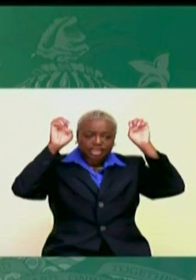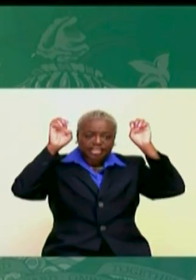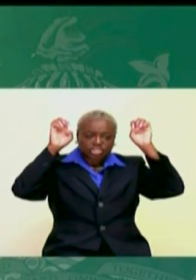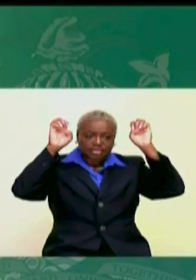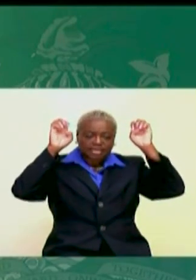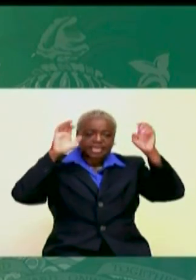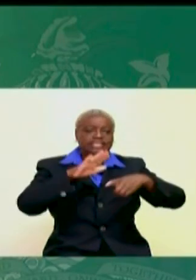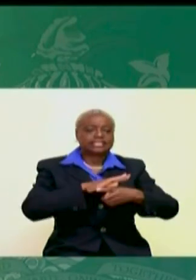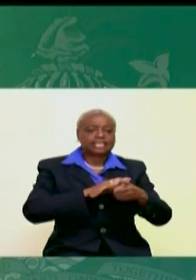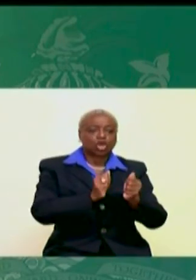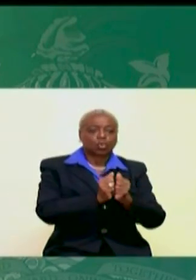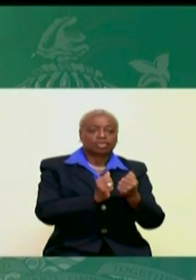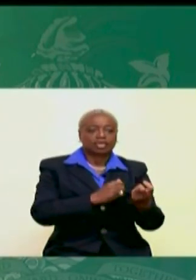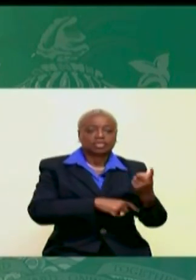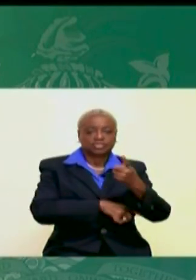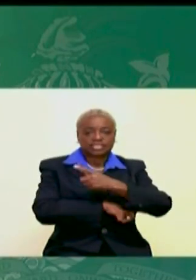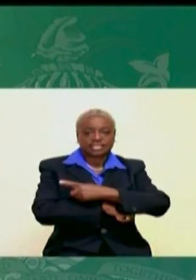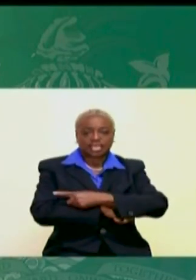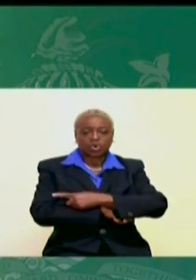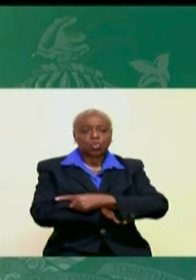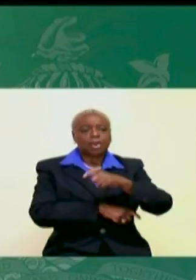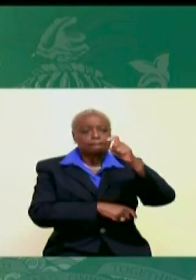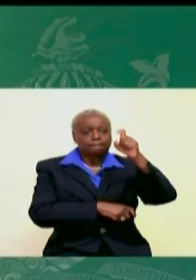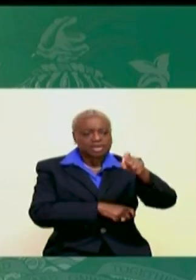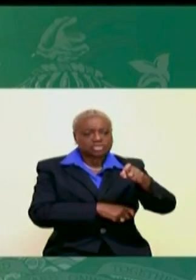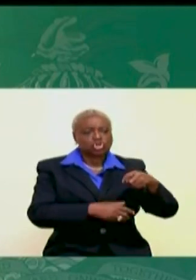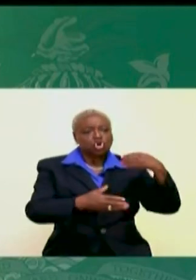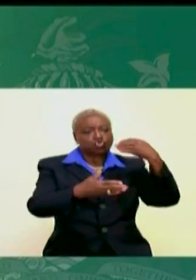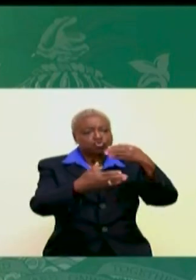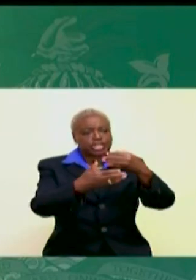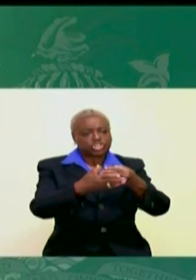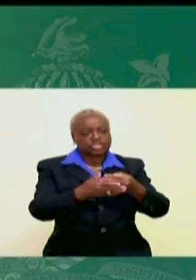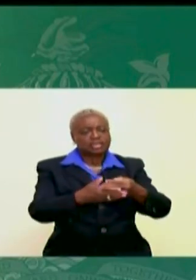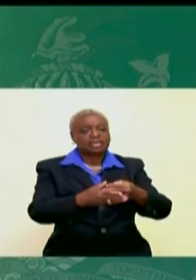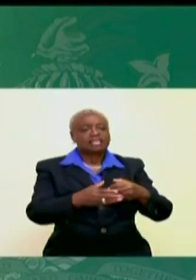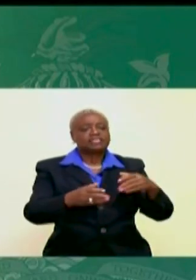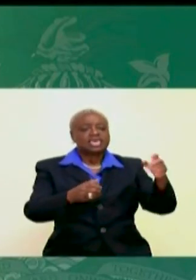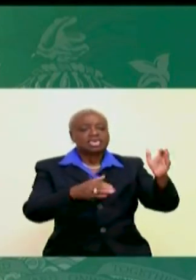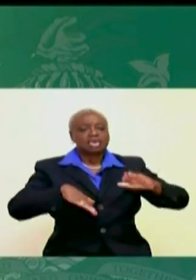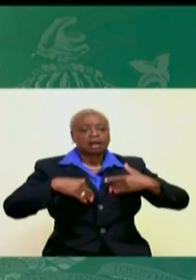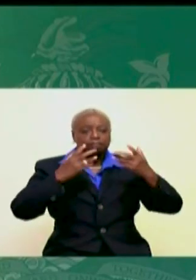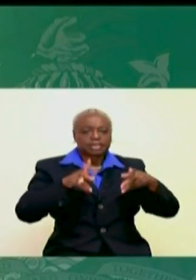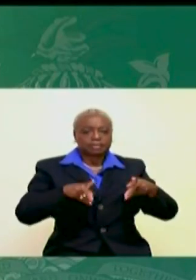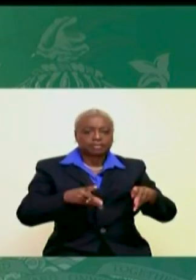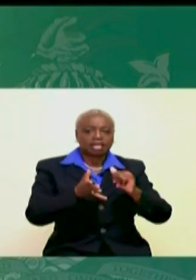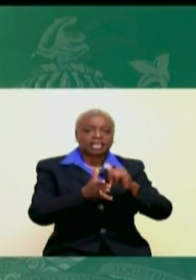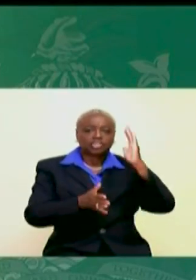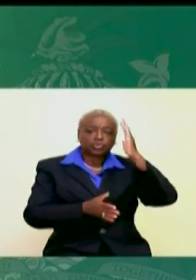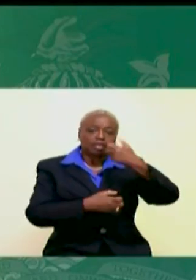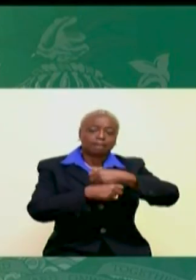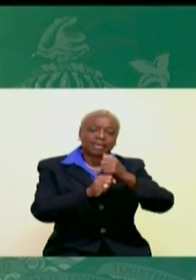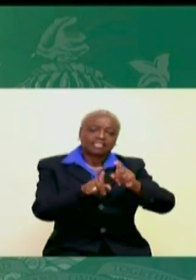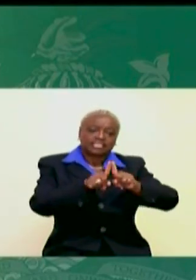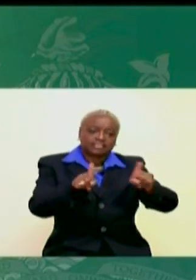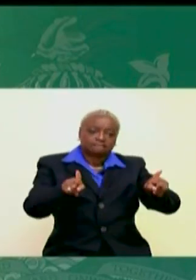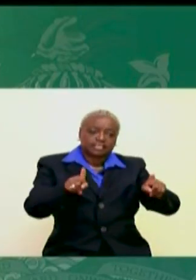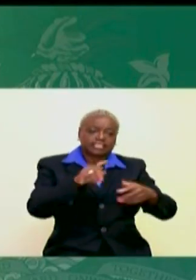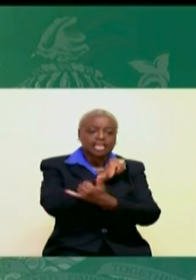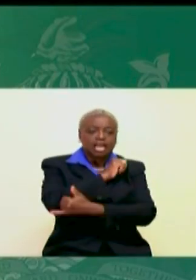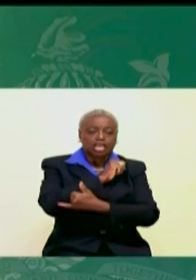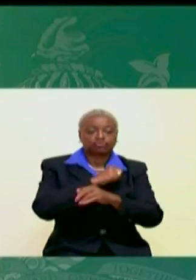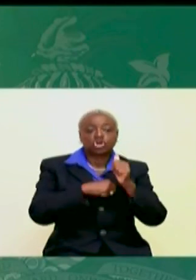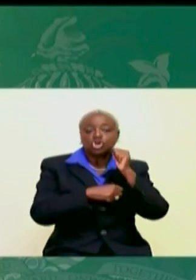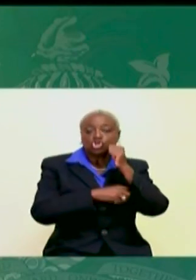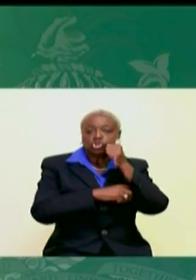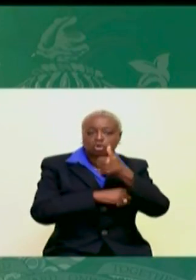dealing with today. We have to reach those young people, Madam Speaker, that will make a difference in our country tomorrow. But we must talk